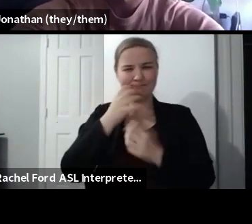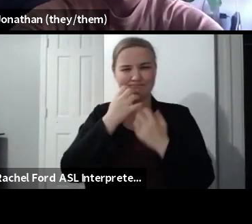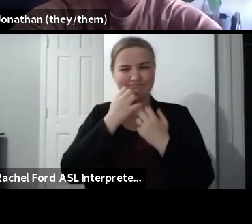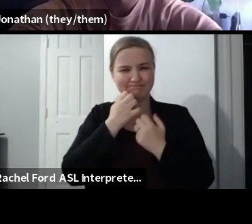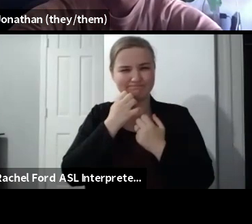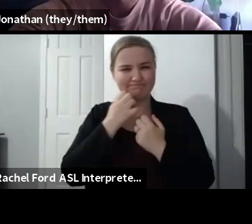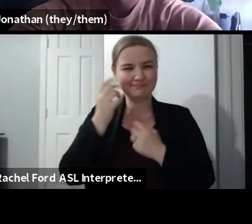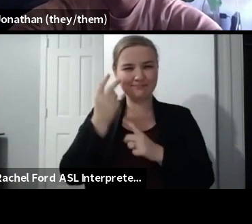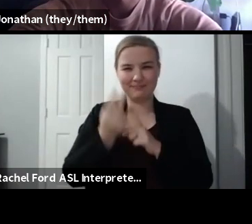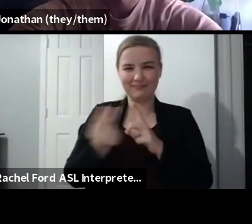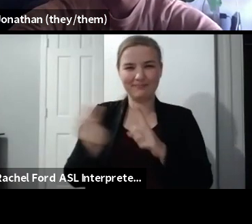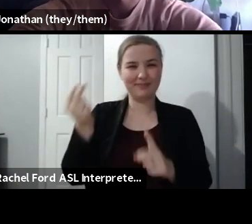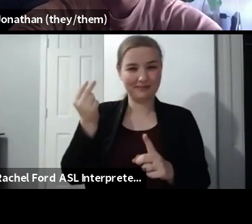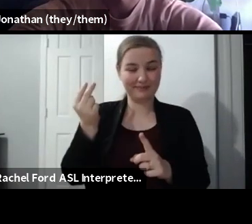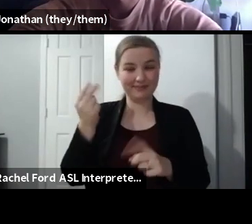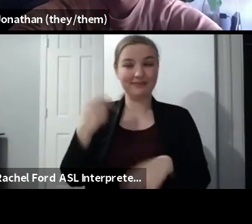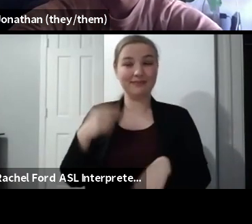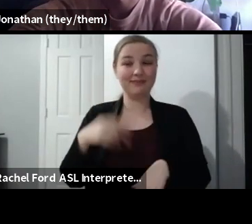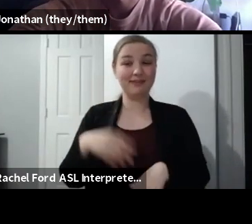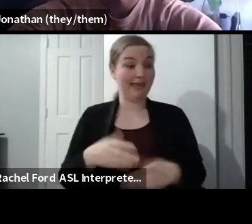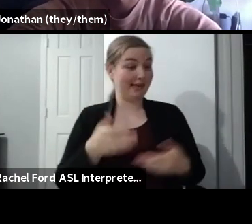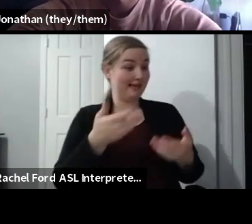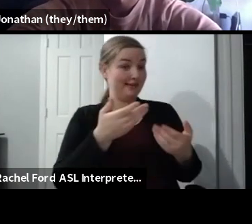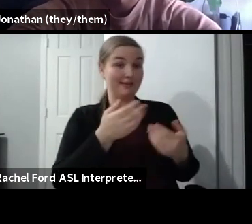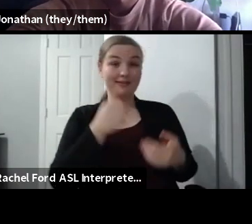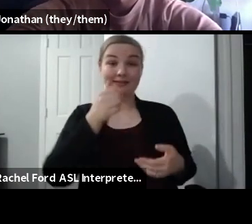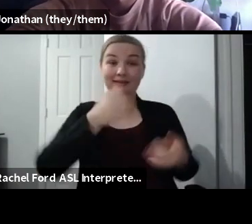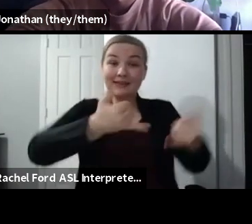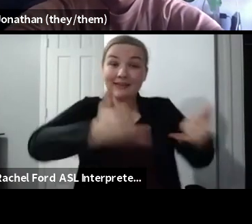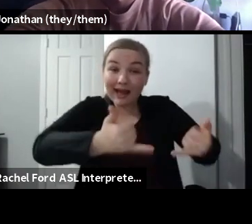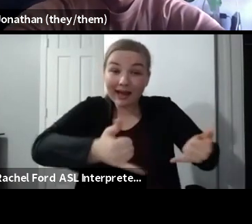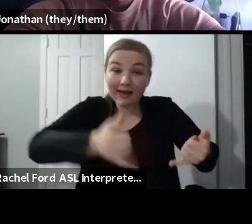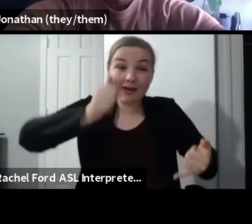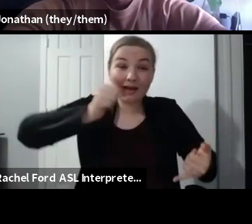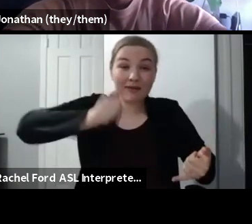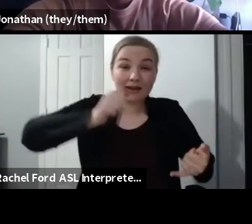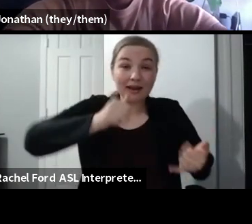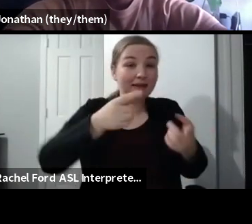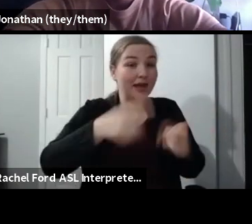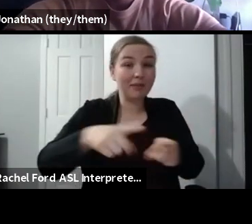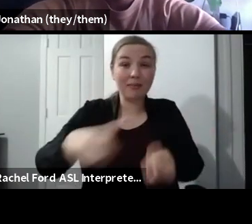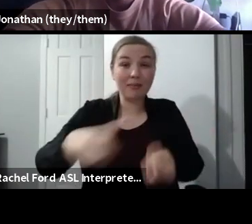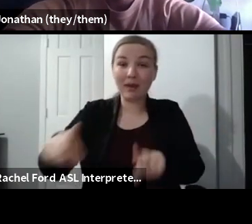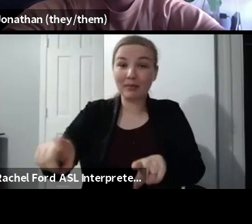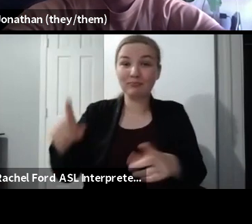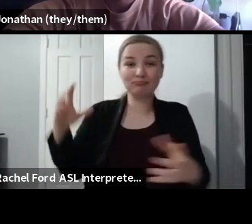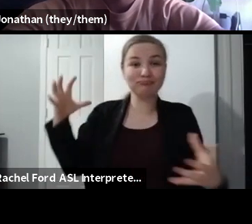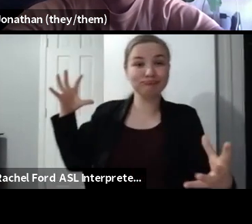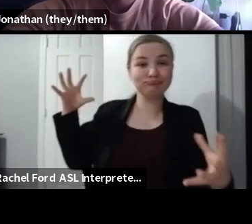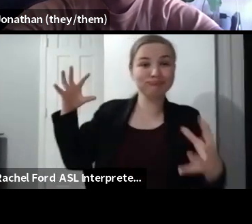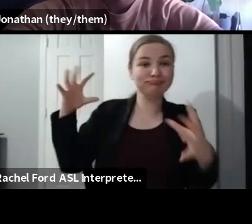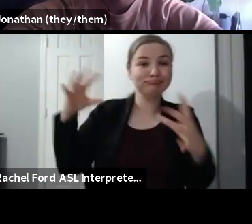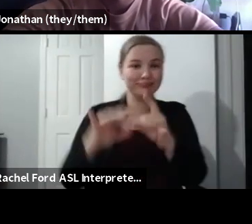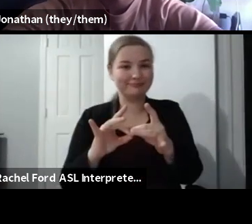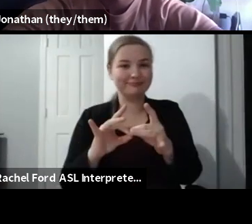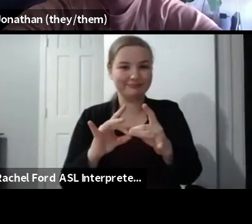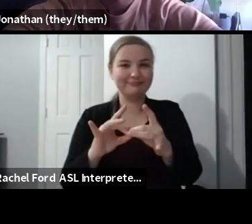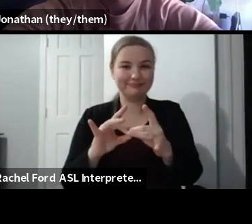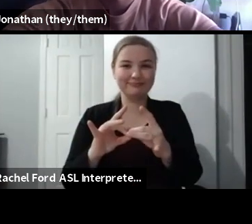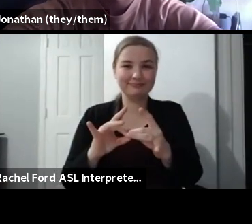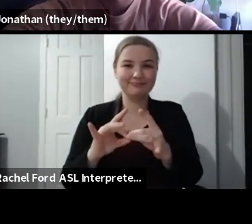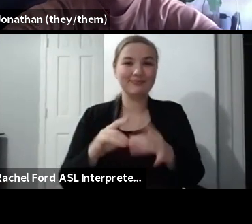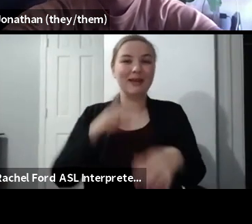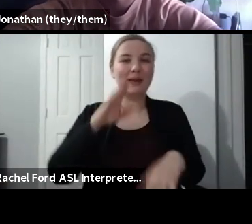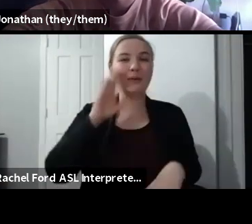our everyday materials, you know, knickknacks, kitschy items like